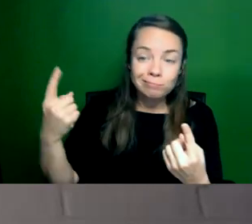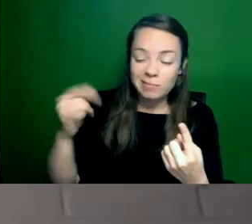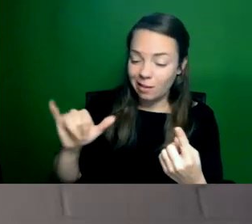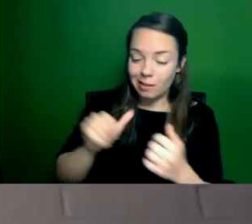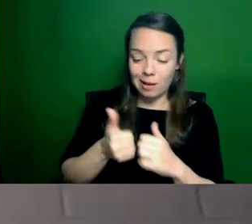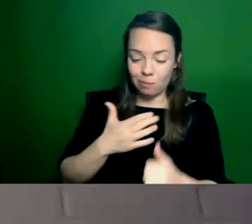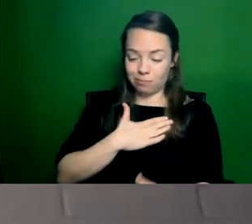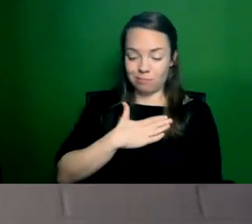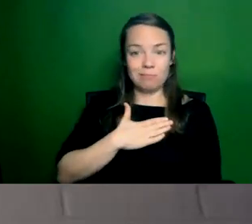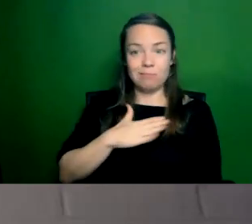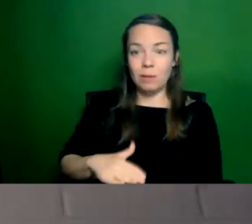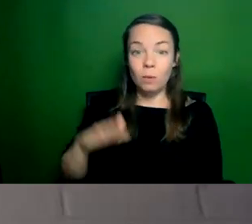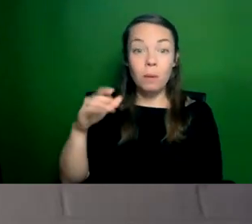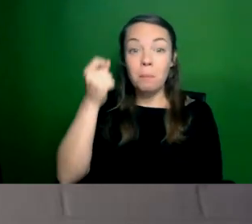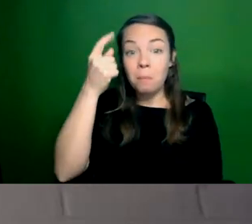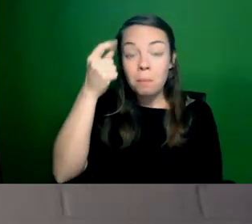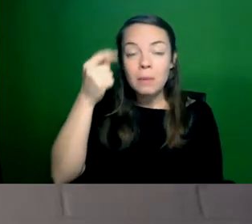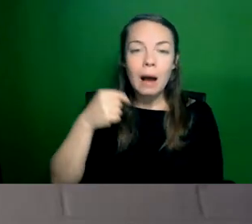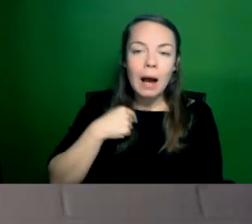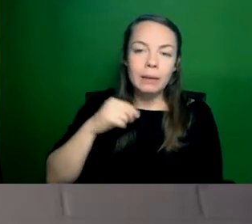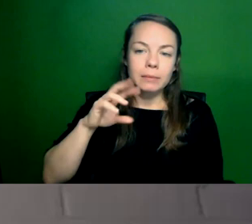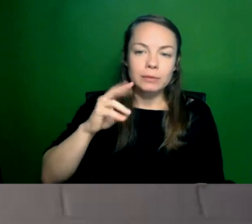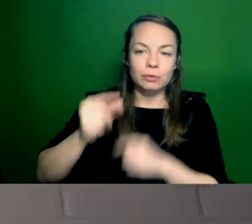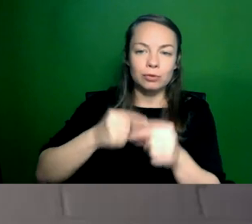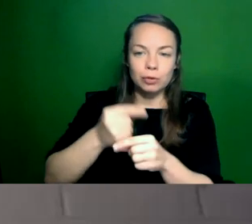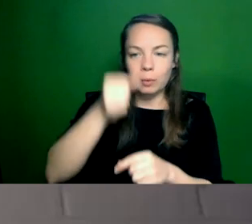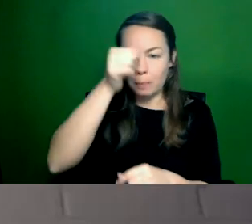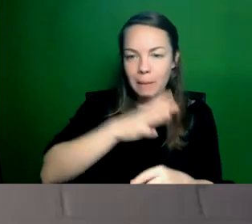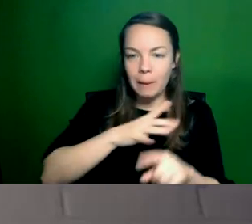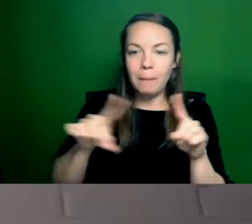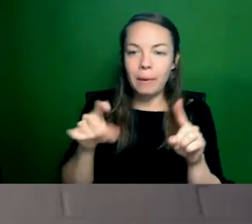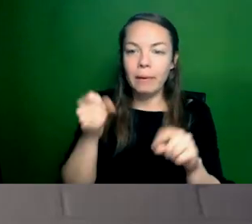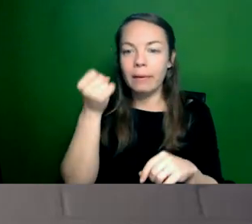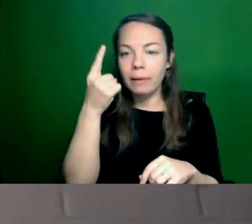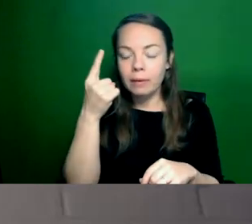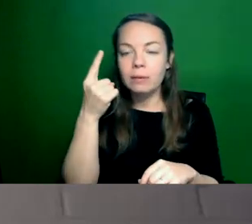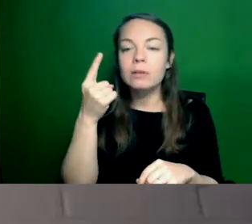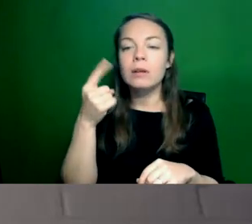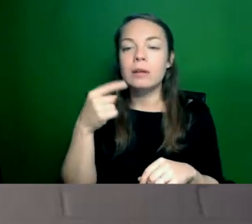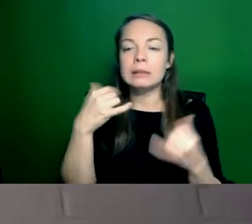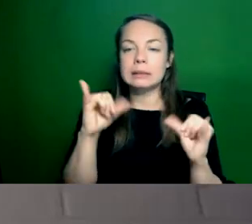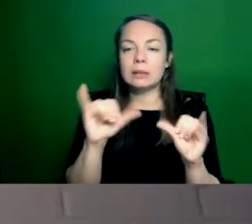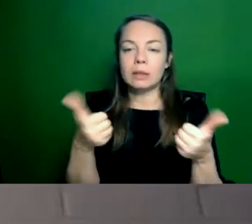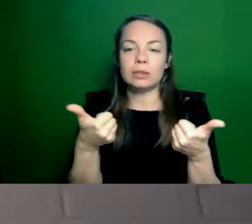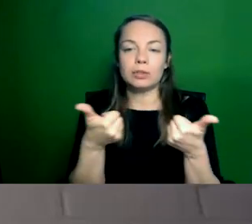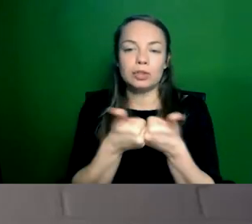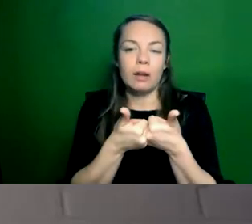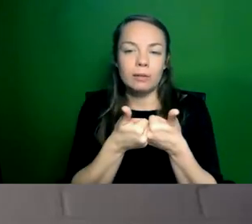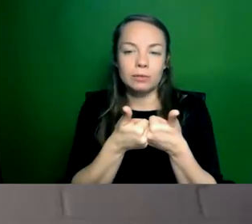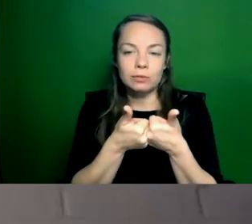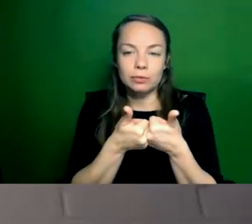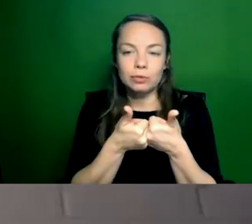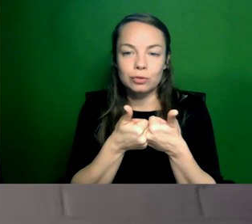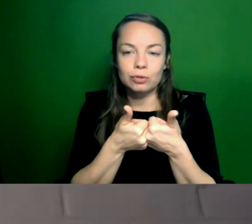I identify as a cisgender male, but, you know, even that gets challenged when you feel the pressure